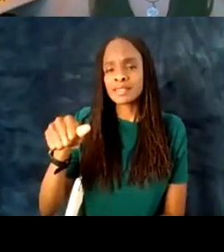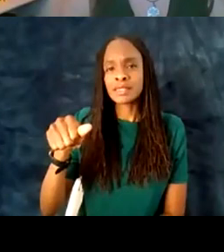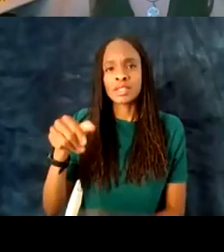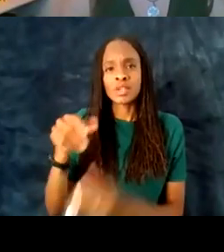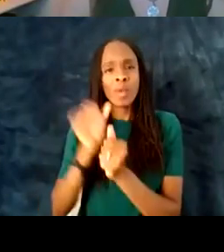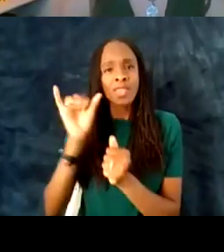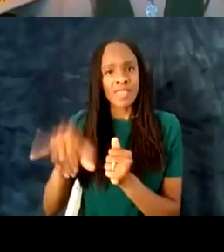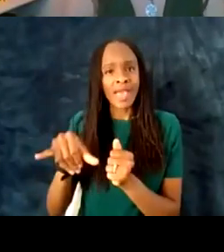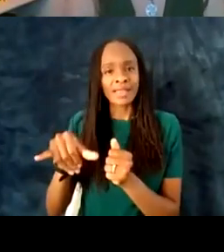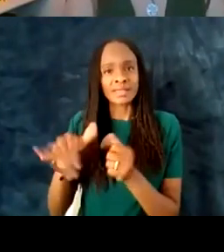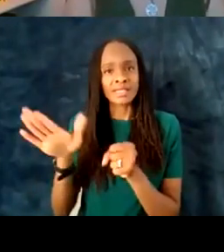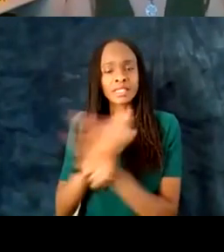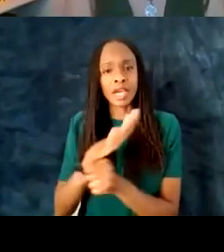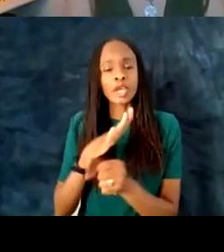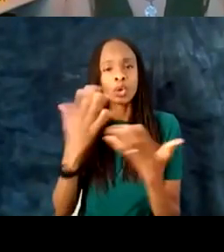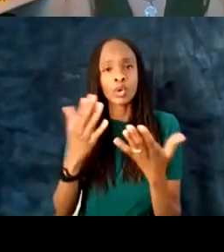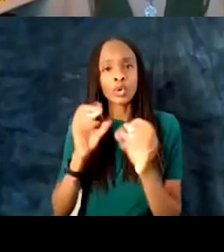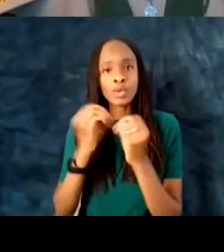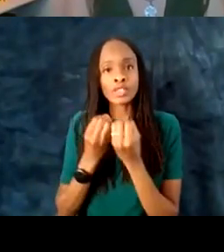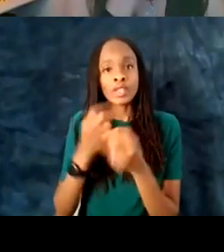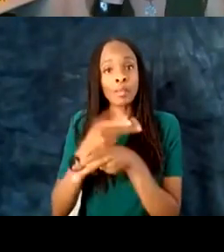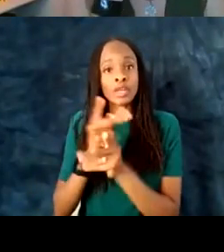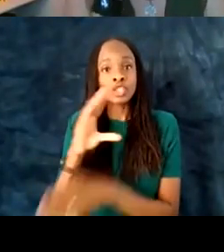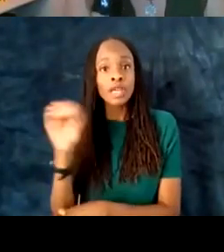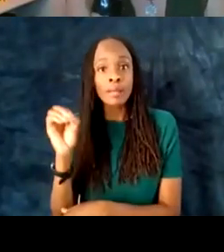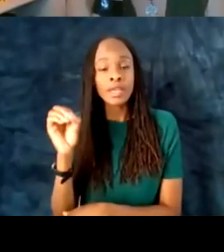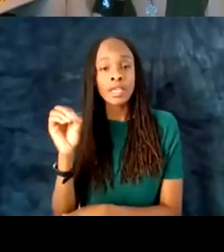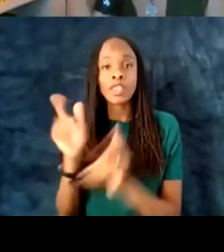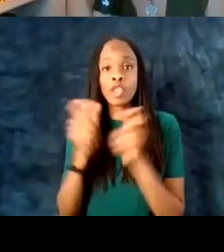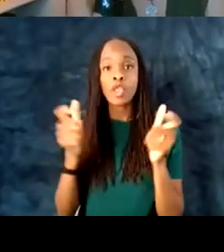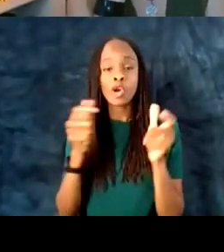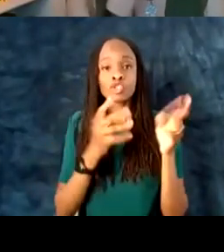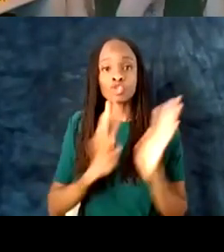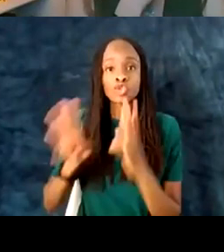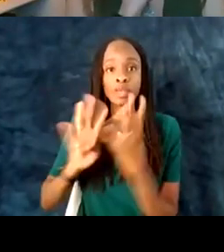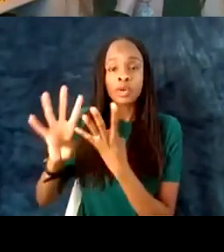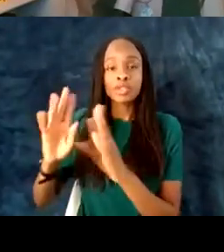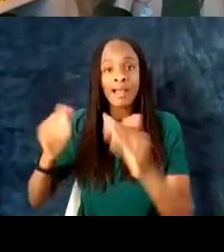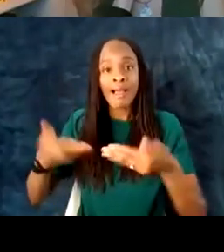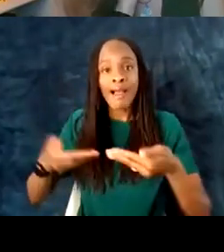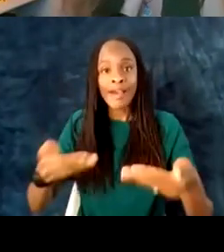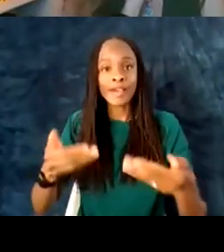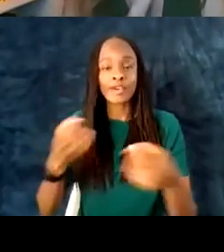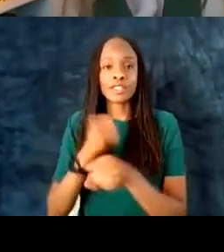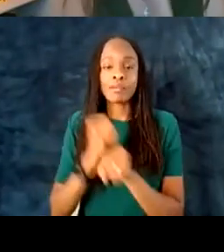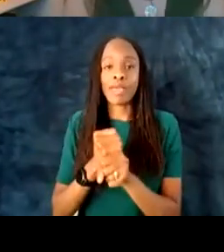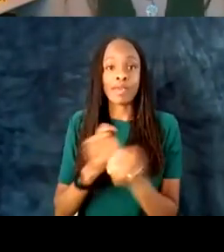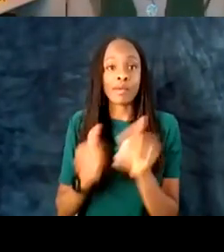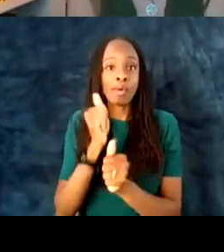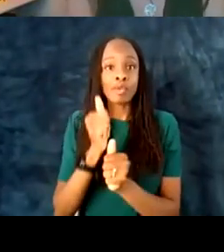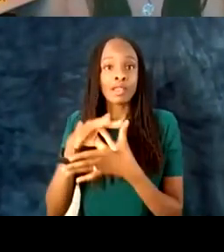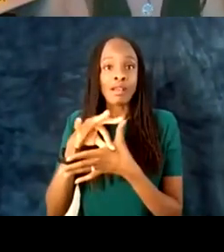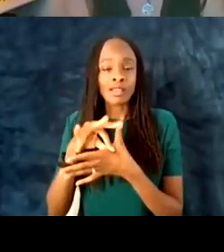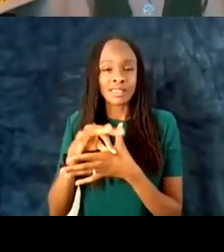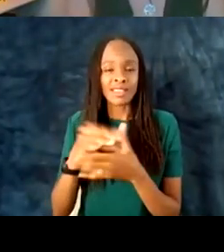entire organization? The production companies, for example, that the large streamers hire to make the bulk of content, and that's where the bulk of money is spent.